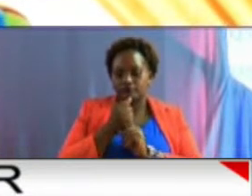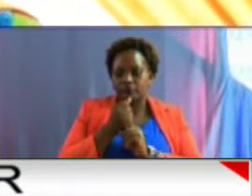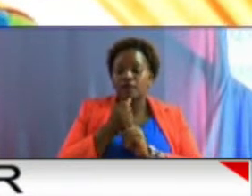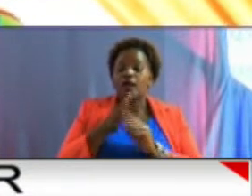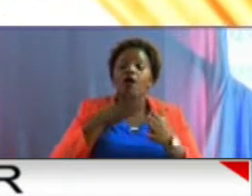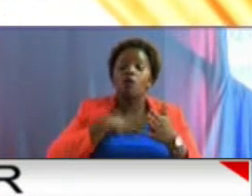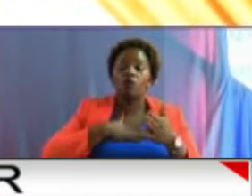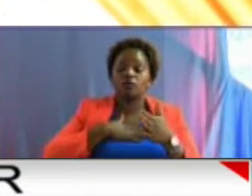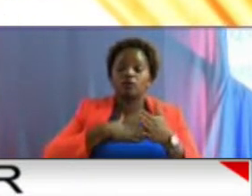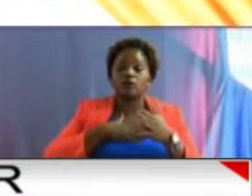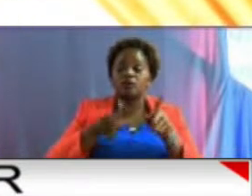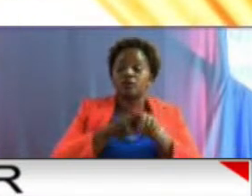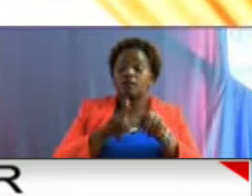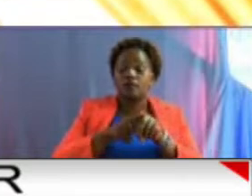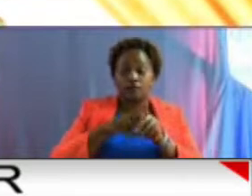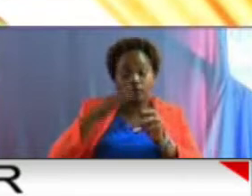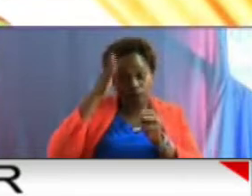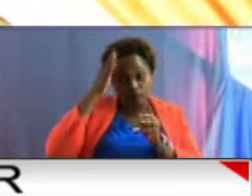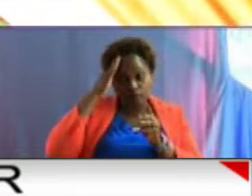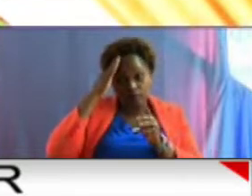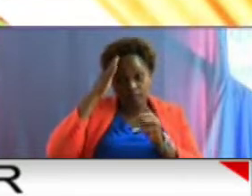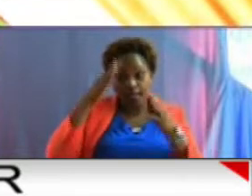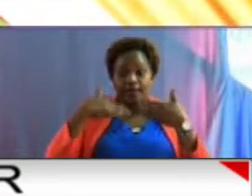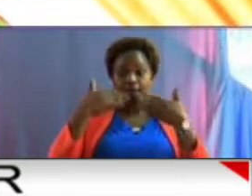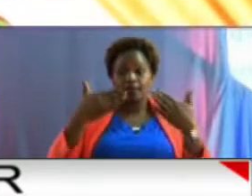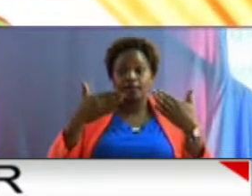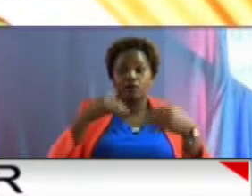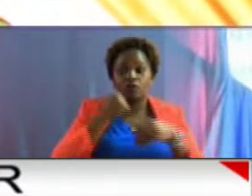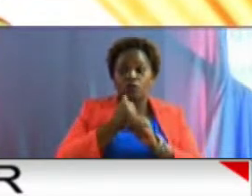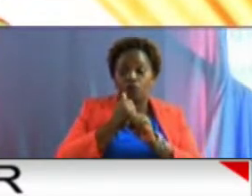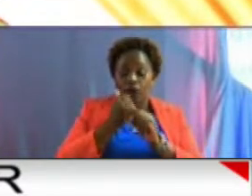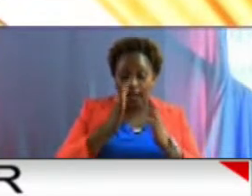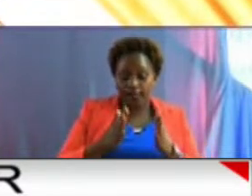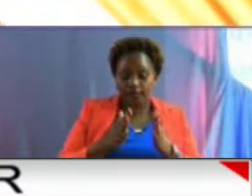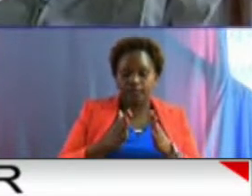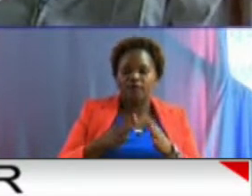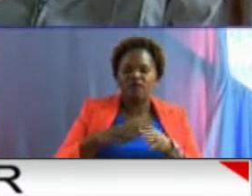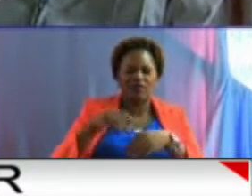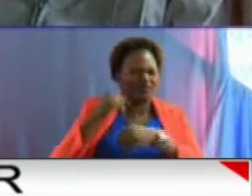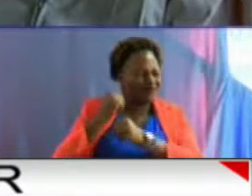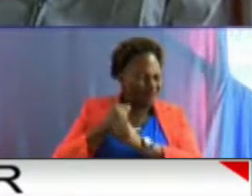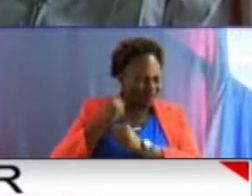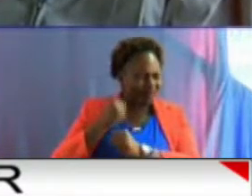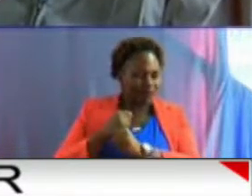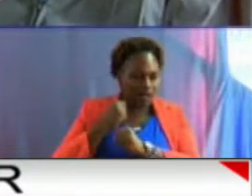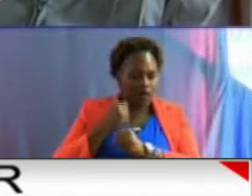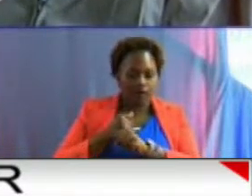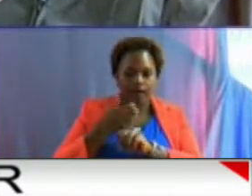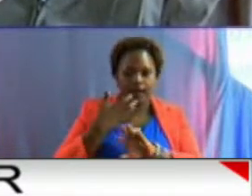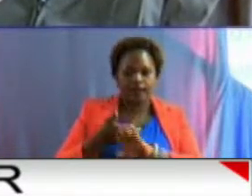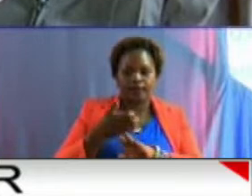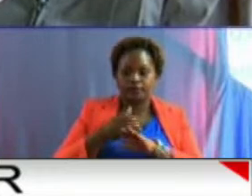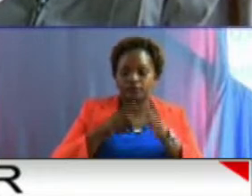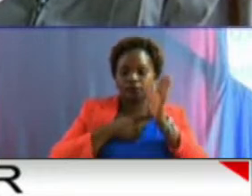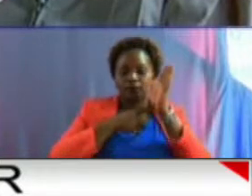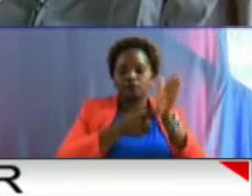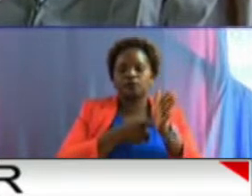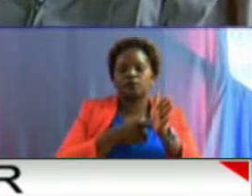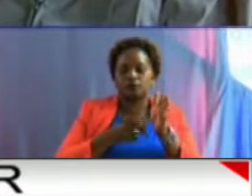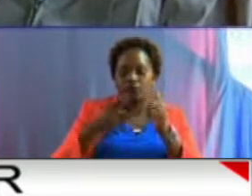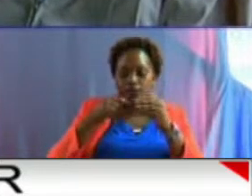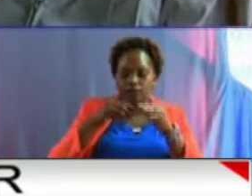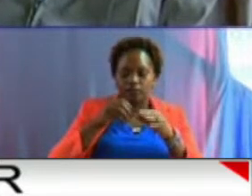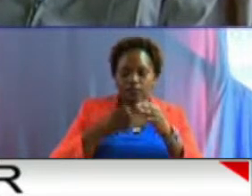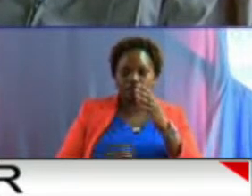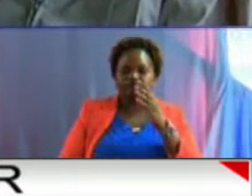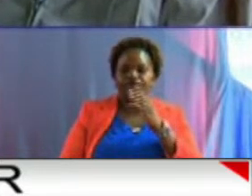I wish to further recognize and appreciate our staff for the dedication that has seen us